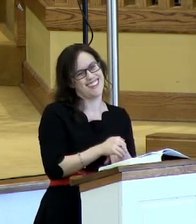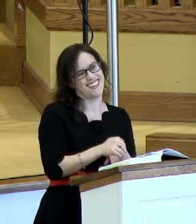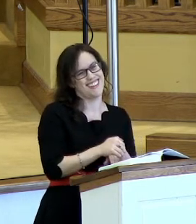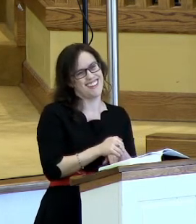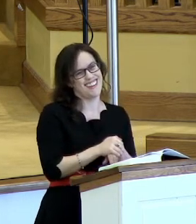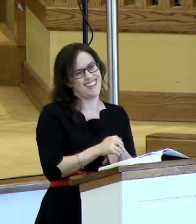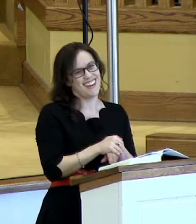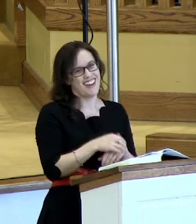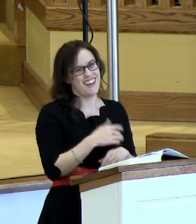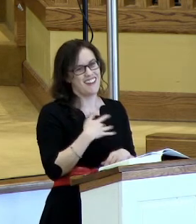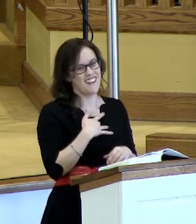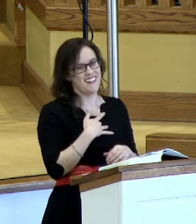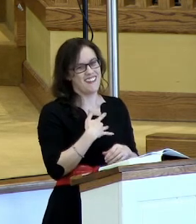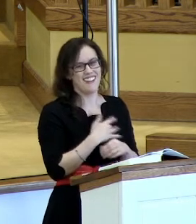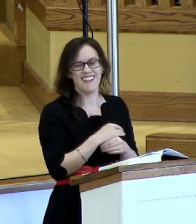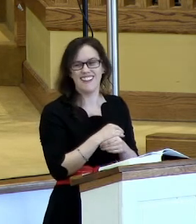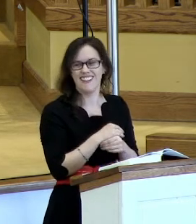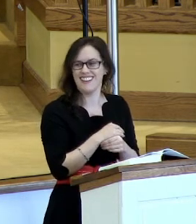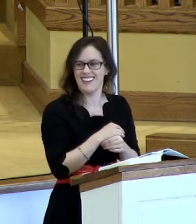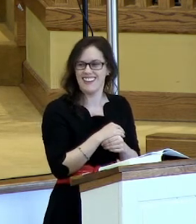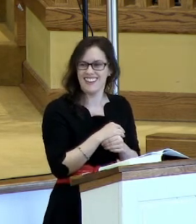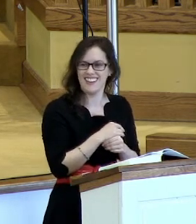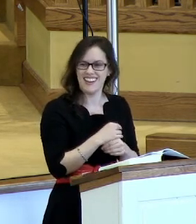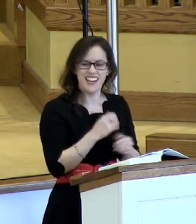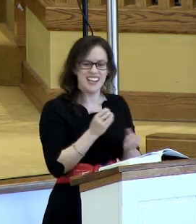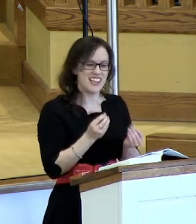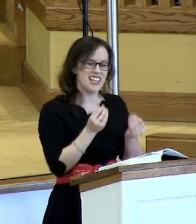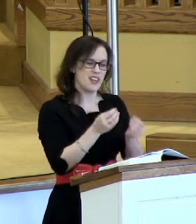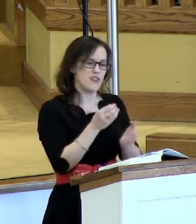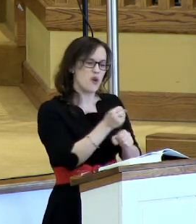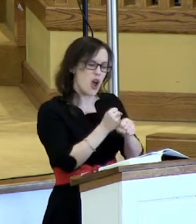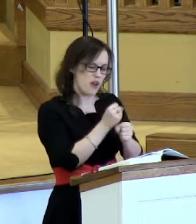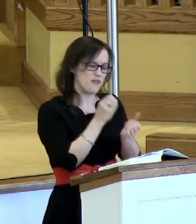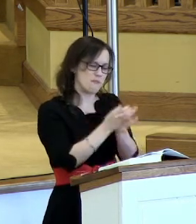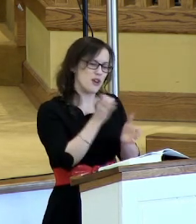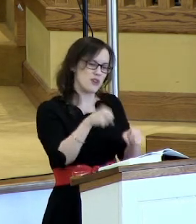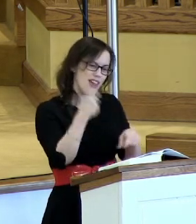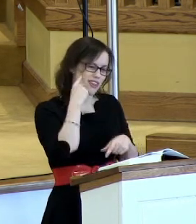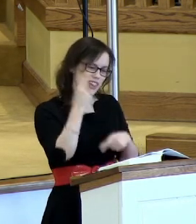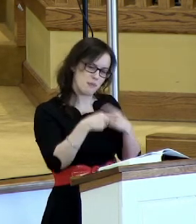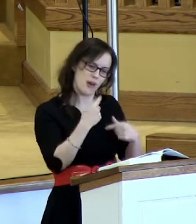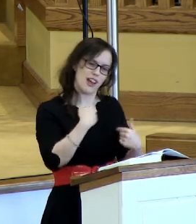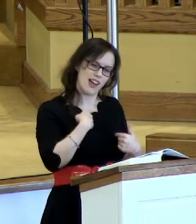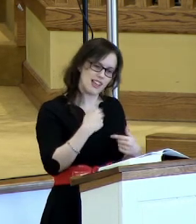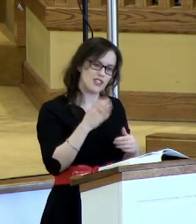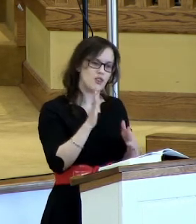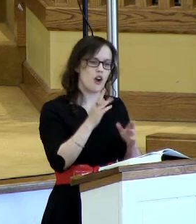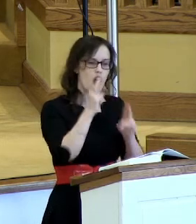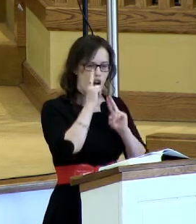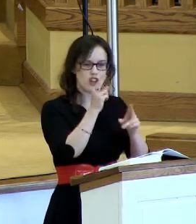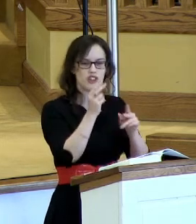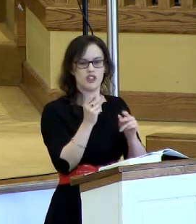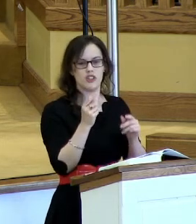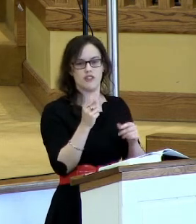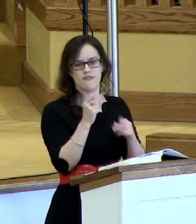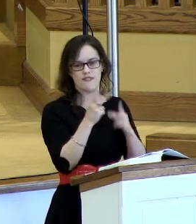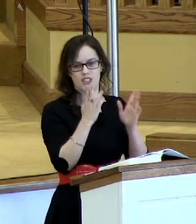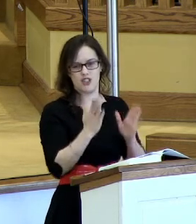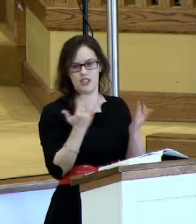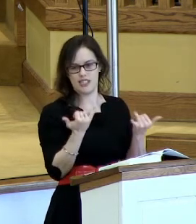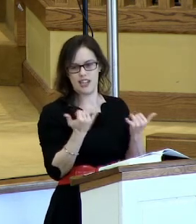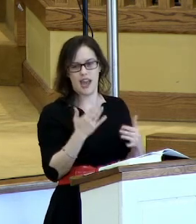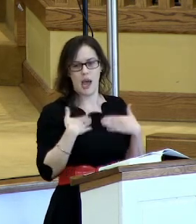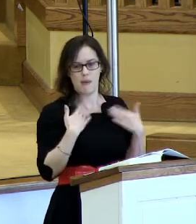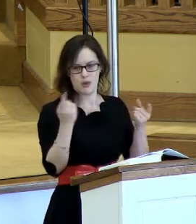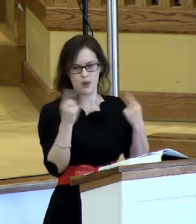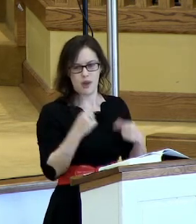felt weak today, and we'll give you a coffee mug. That way you can think of us, and you're our honored guest this morning. We're so glad you're here. The